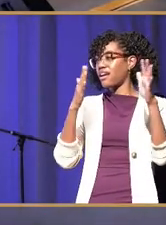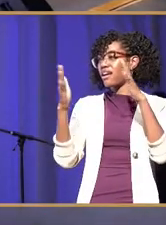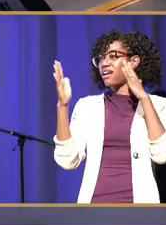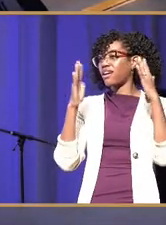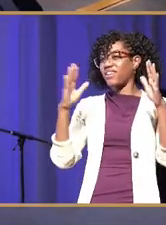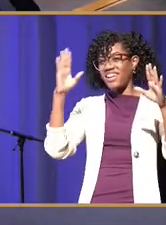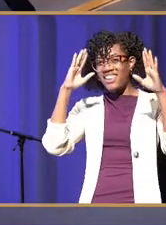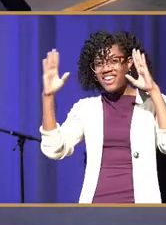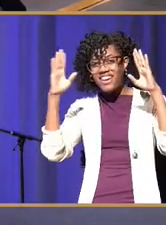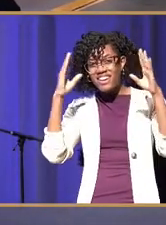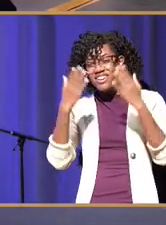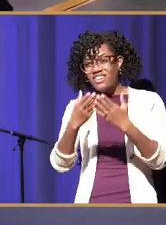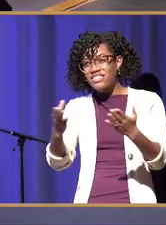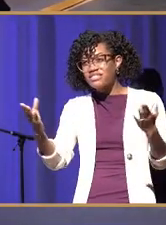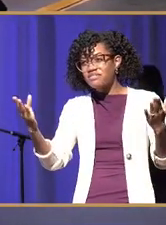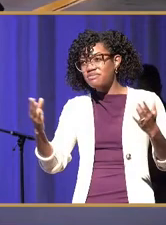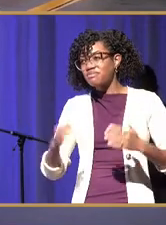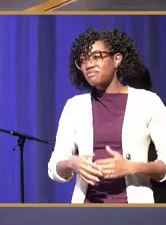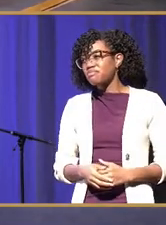Hello.